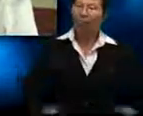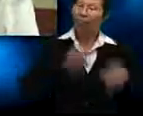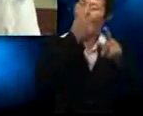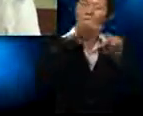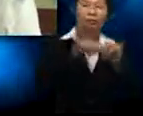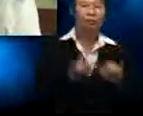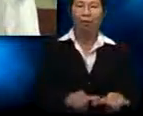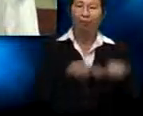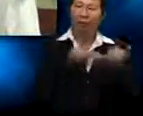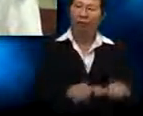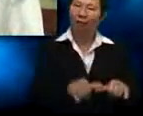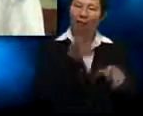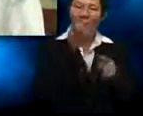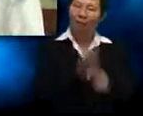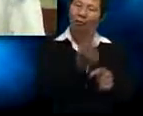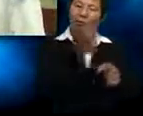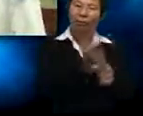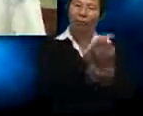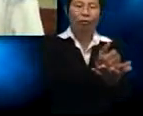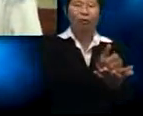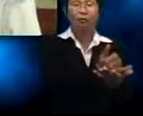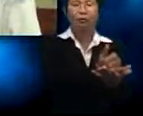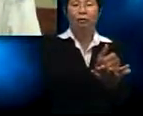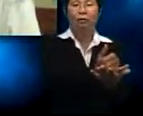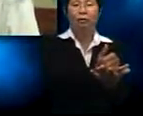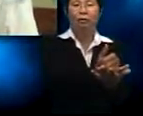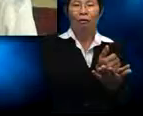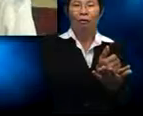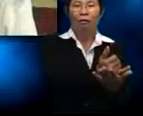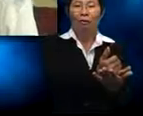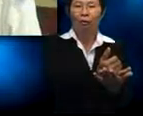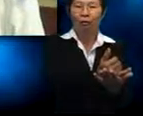remain at rest or uniform